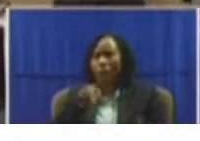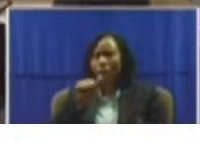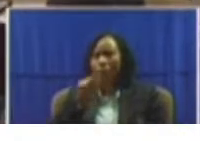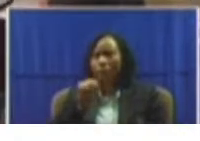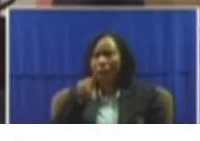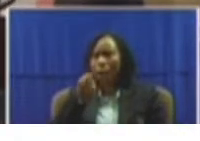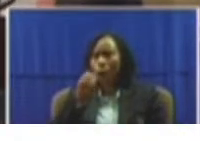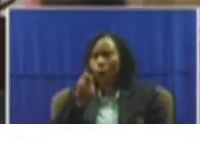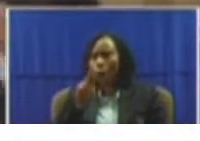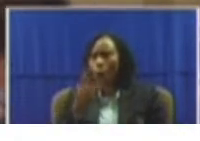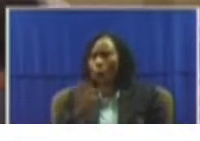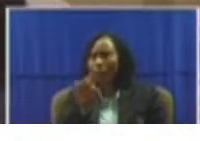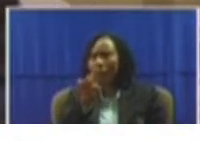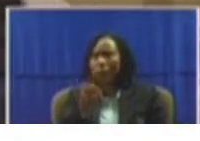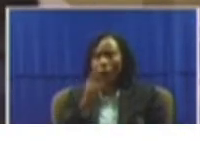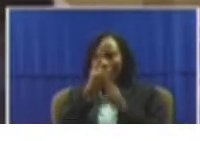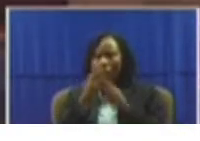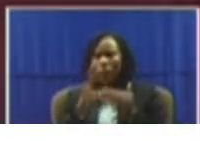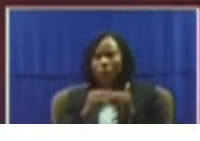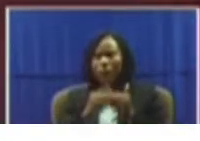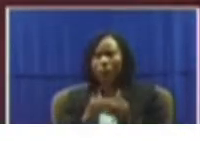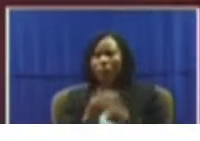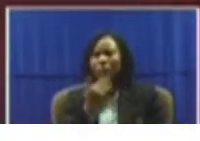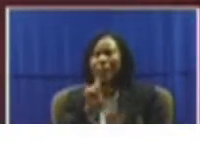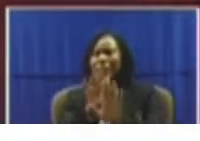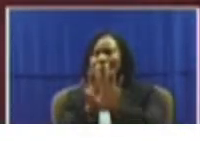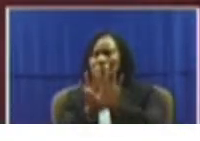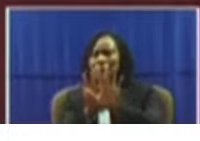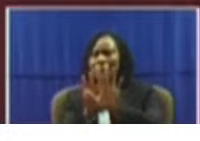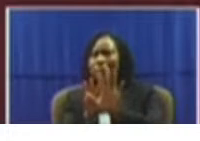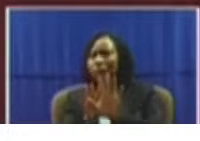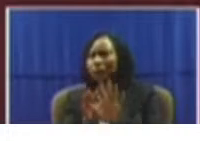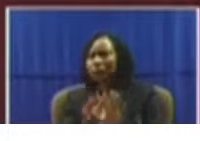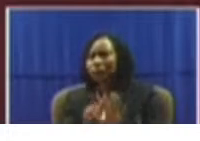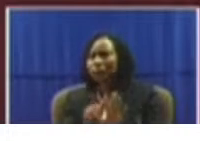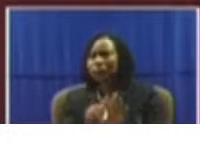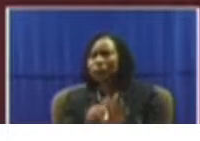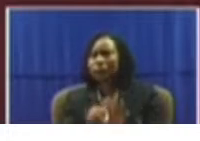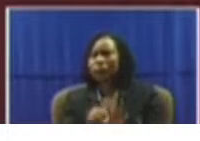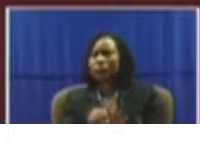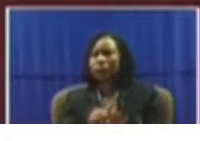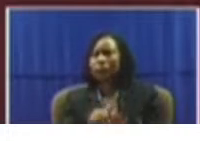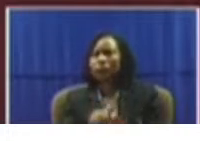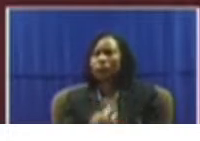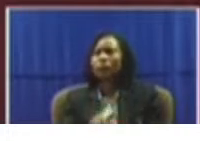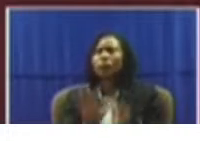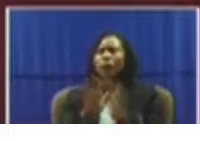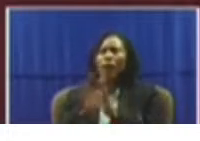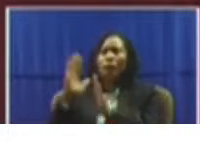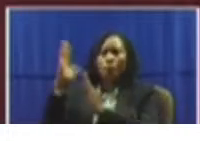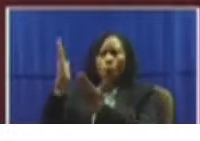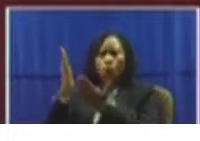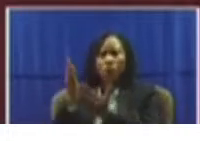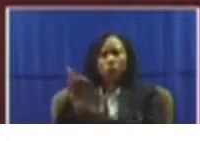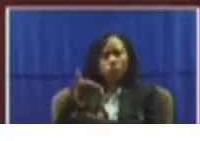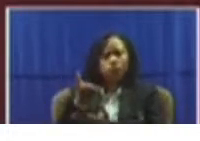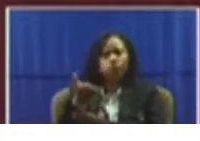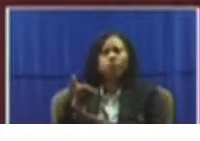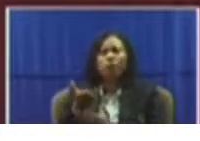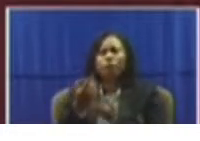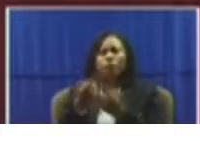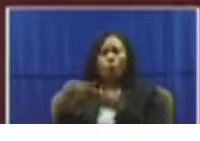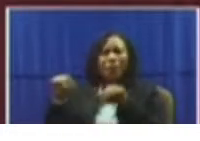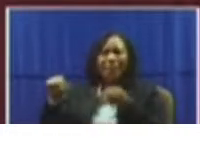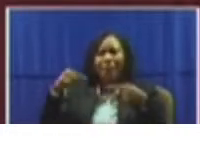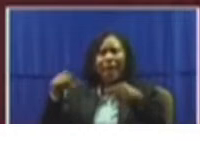Honourable Member, please. Point of order, Speaker. There is certainly a motion for debate that